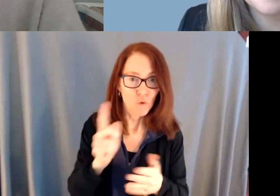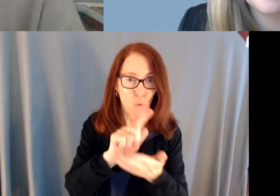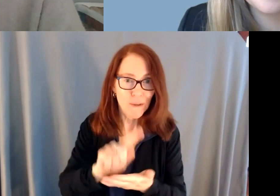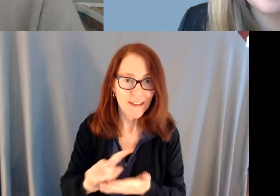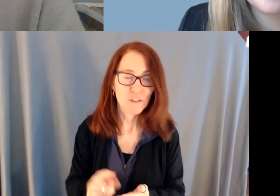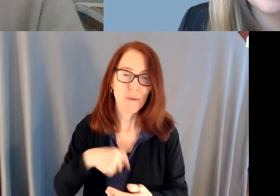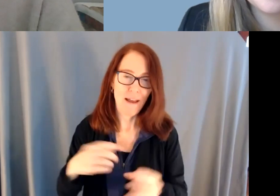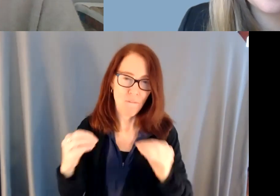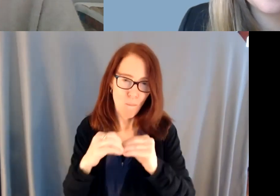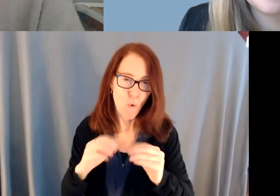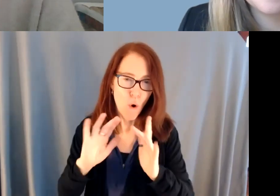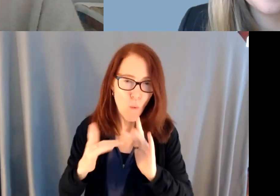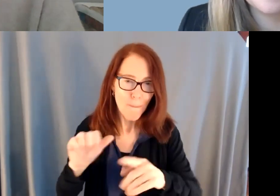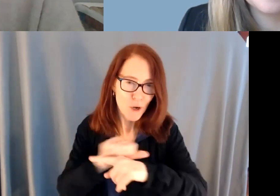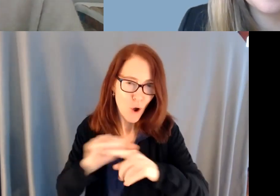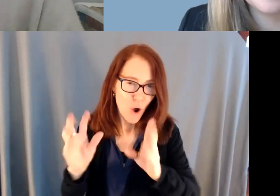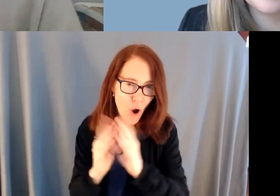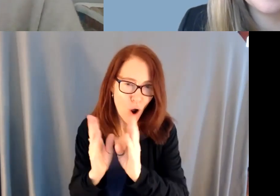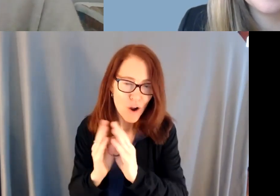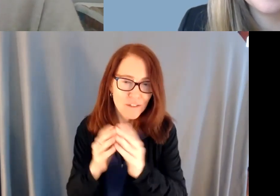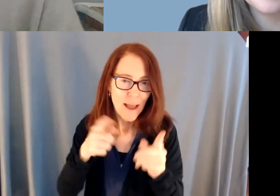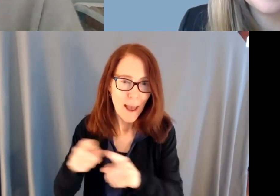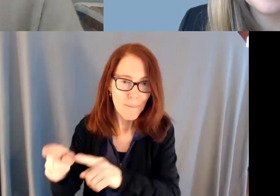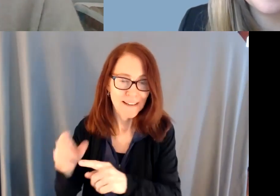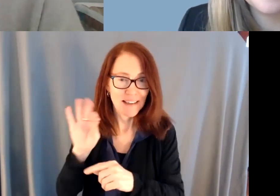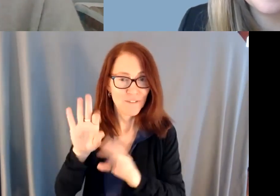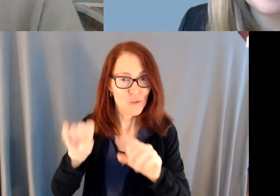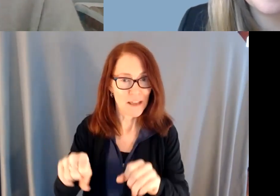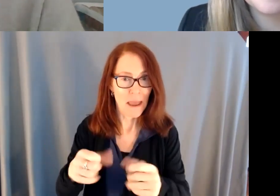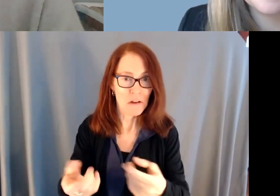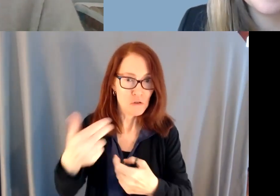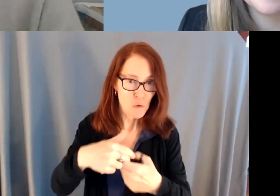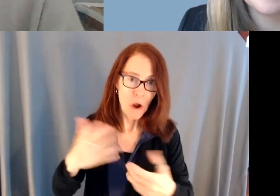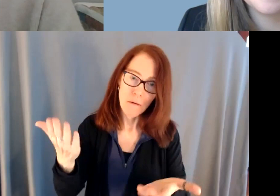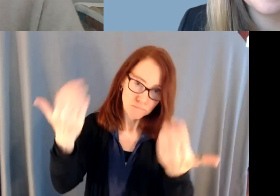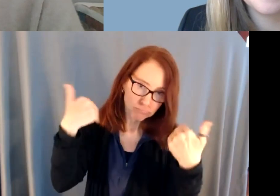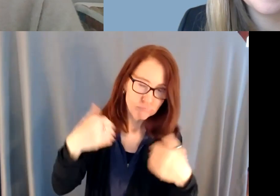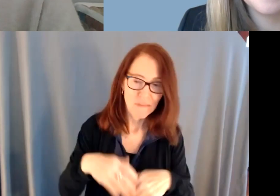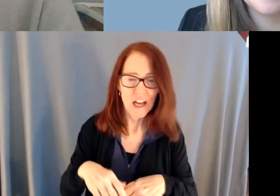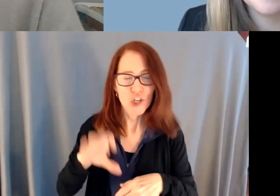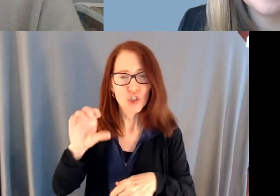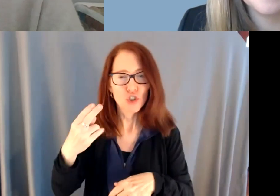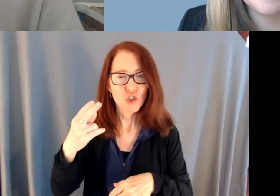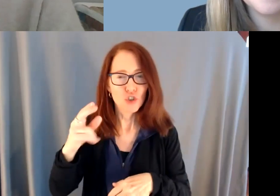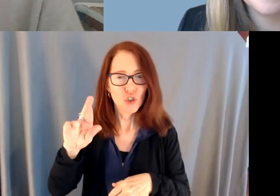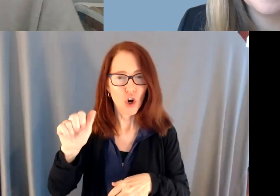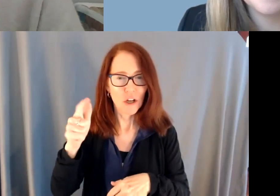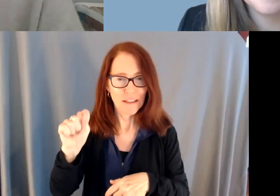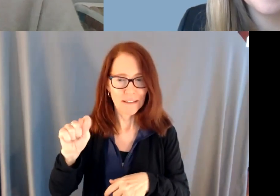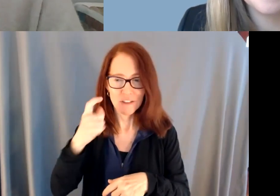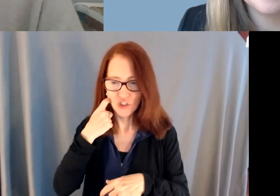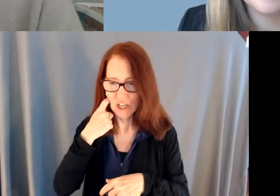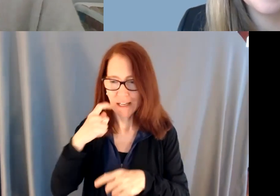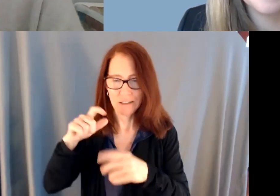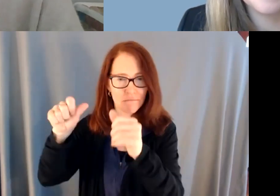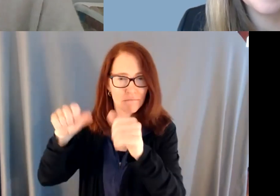for some of those if you're able to. I believe Charlotte dropped some information in the chat just now that includes a feedback